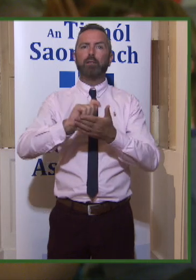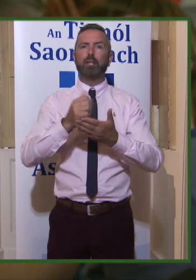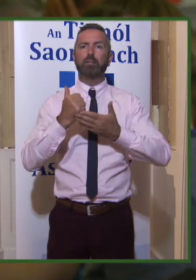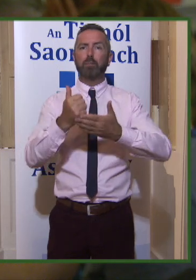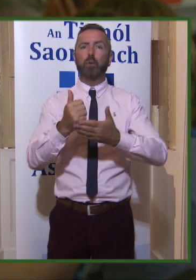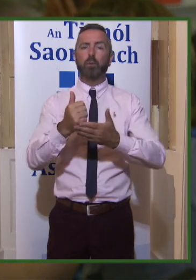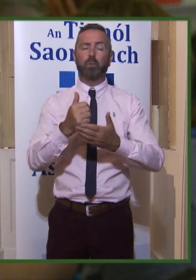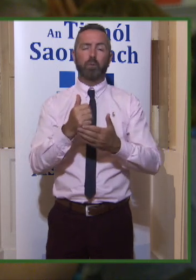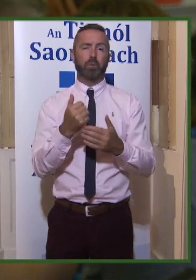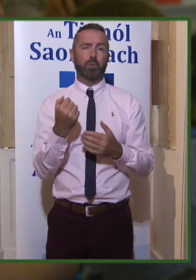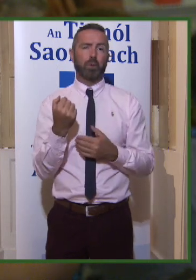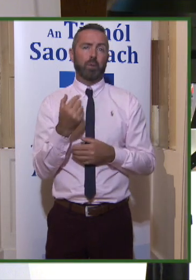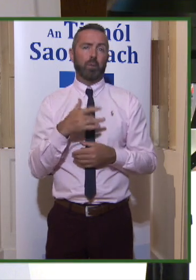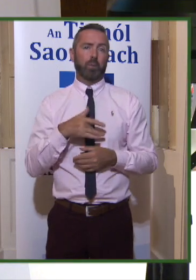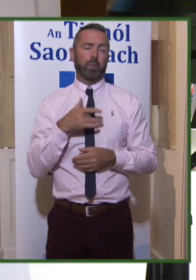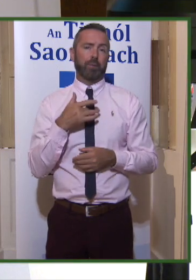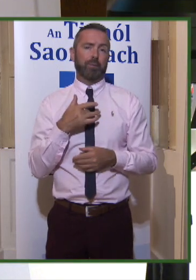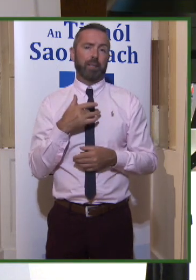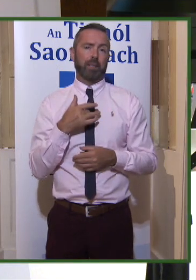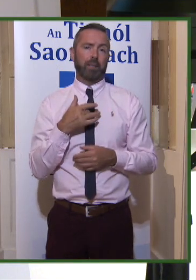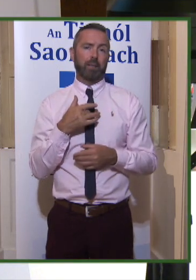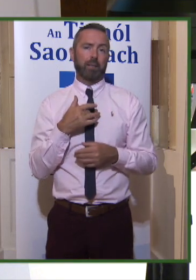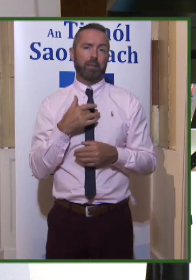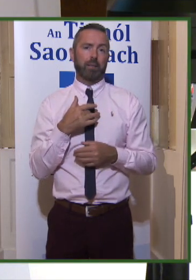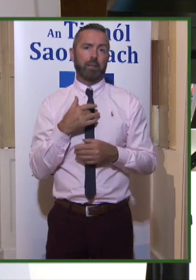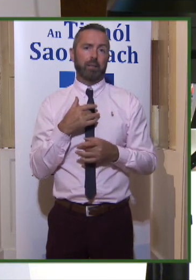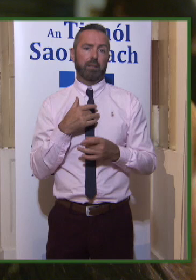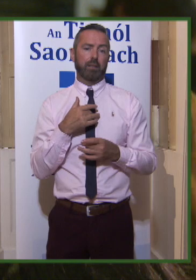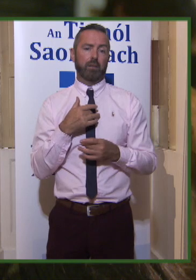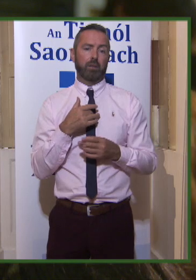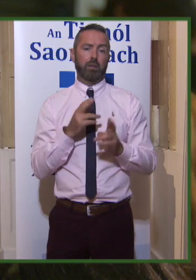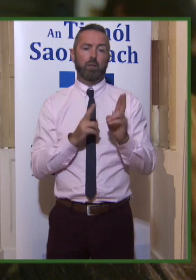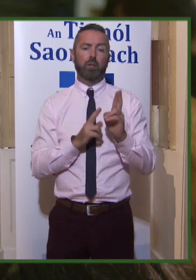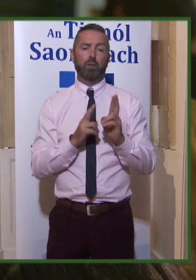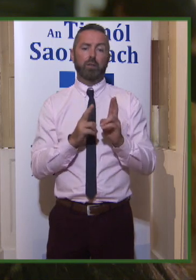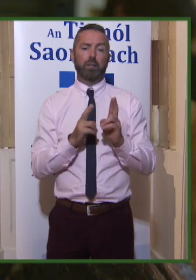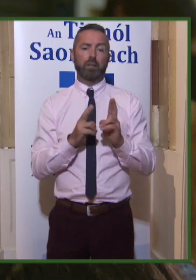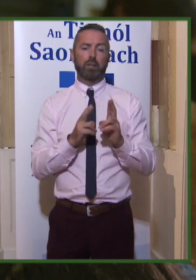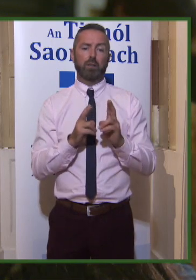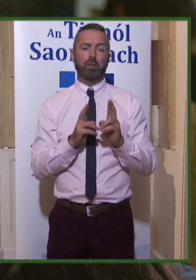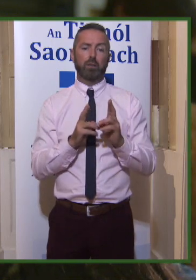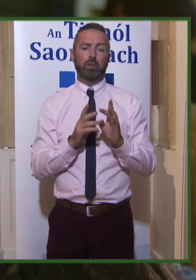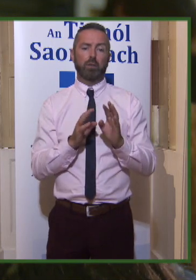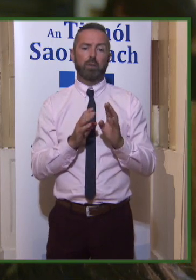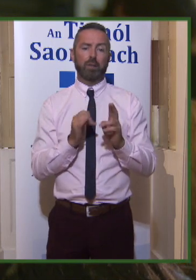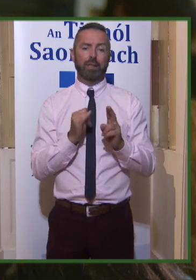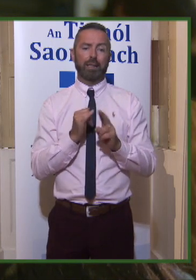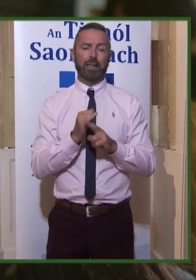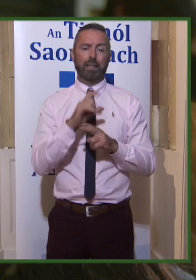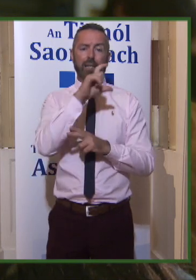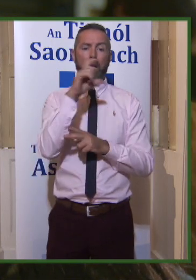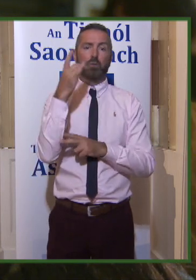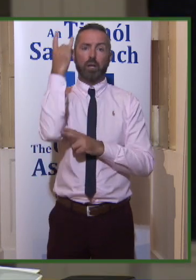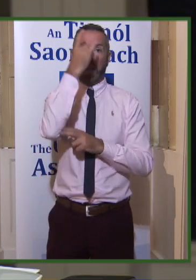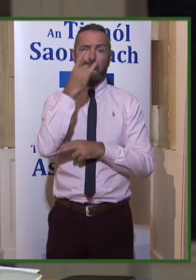the only or both should be added to the bottom of that. So the what? So in the councillor